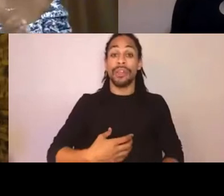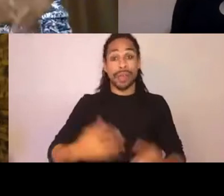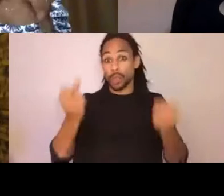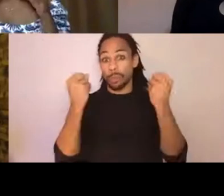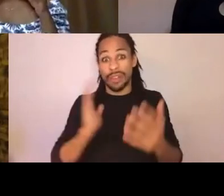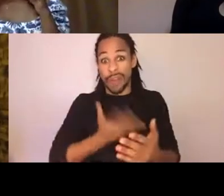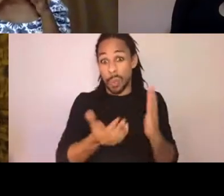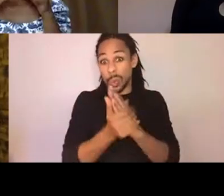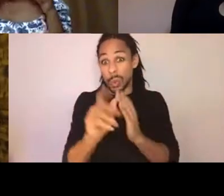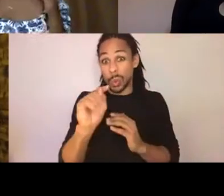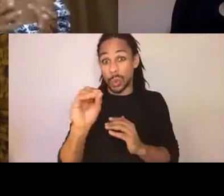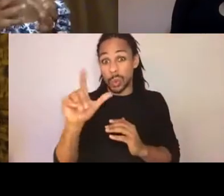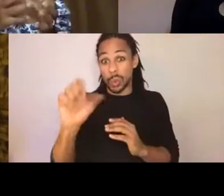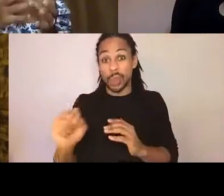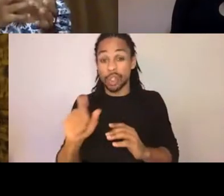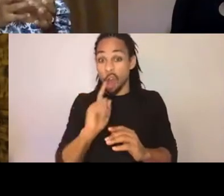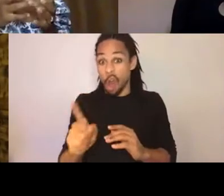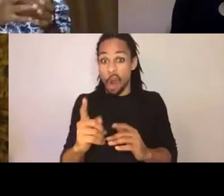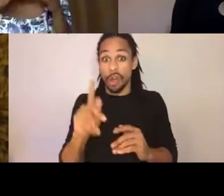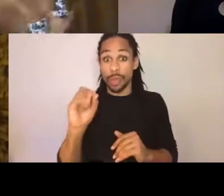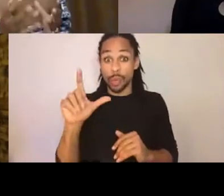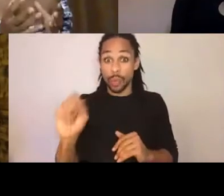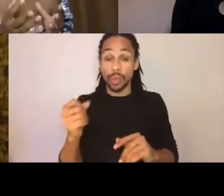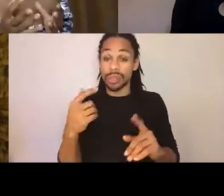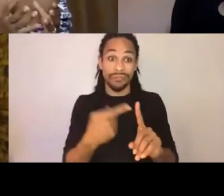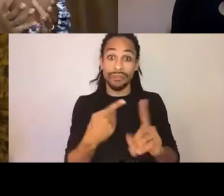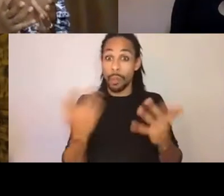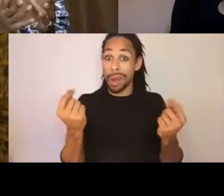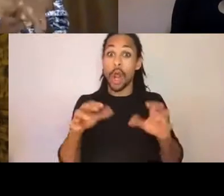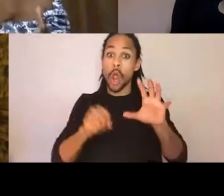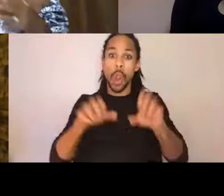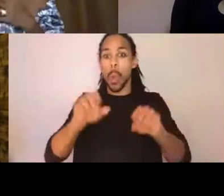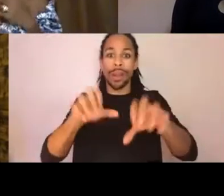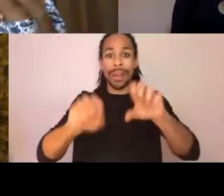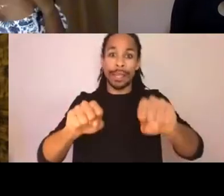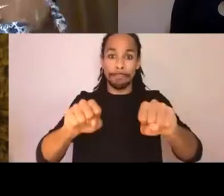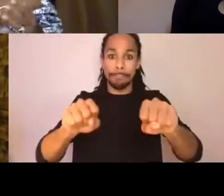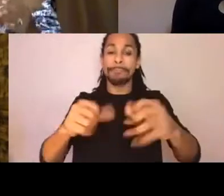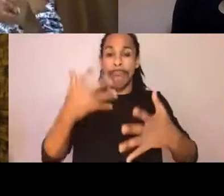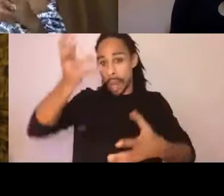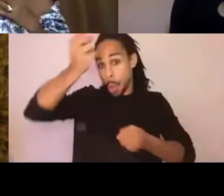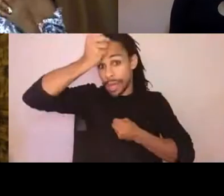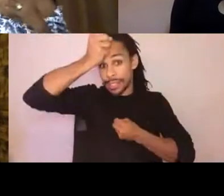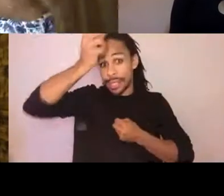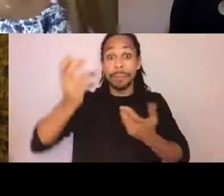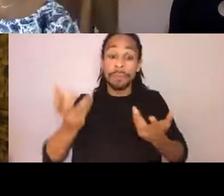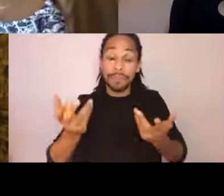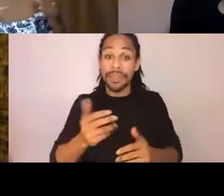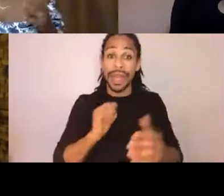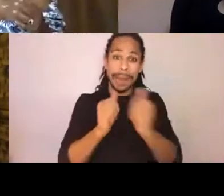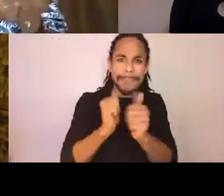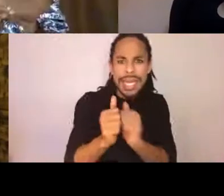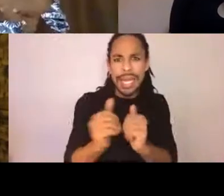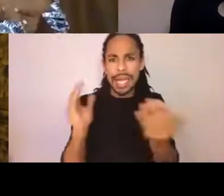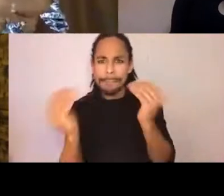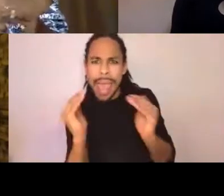tools are the tools of colonialism, right? The compete, the compare, the top to the bottom.